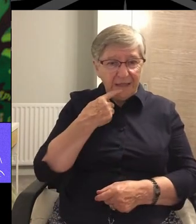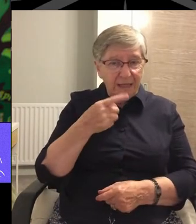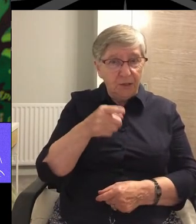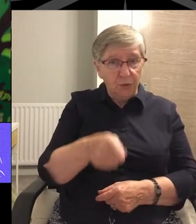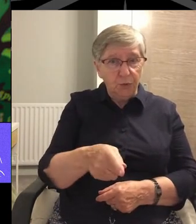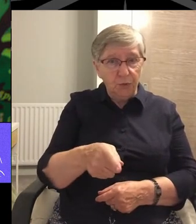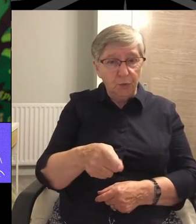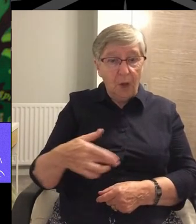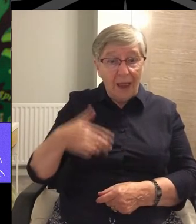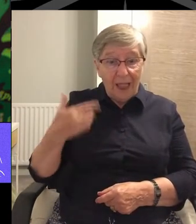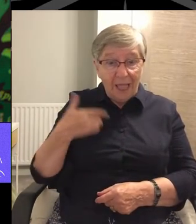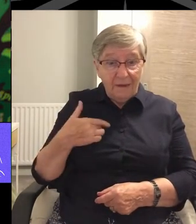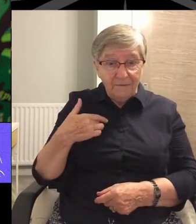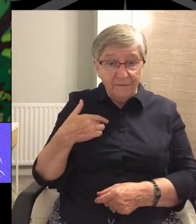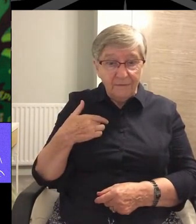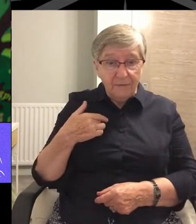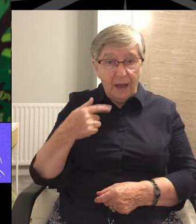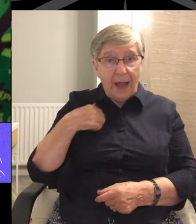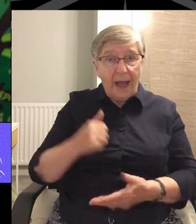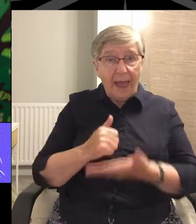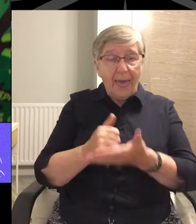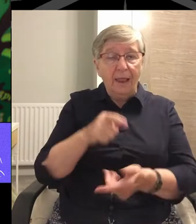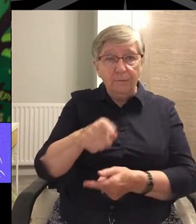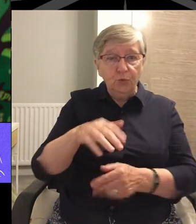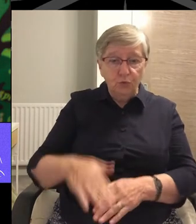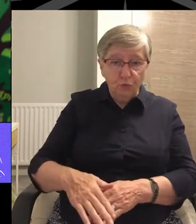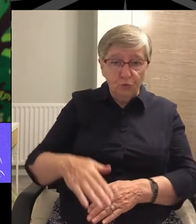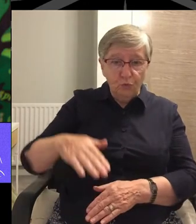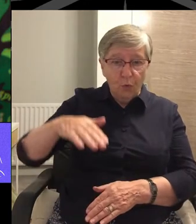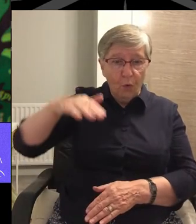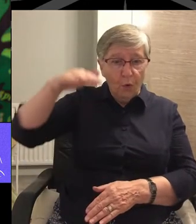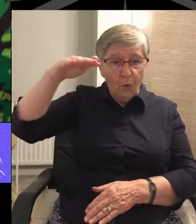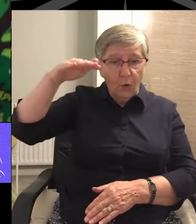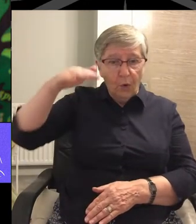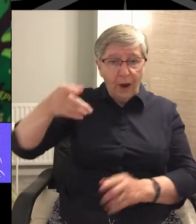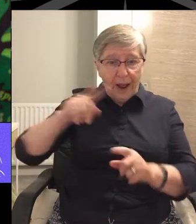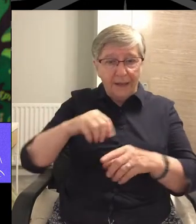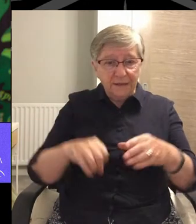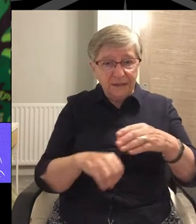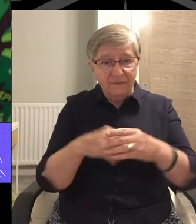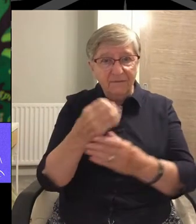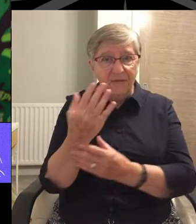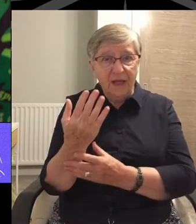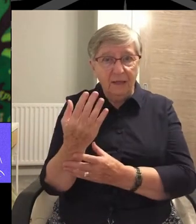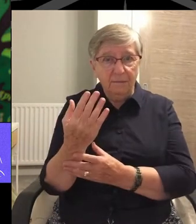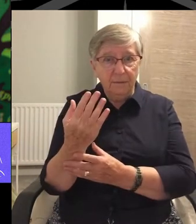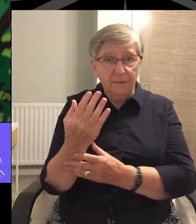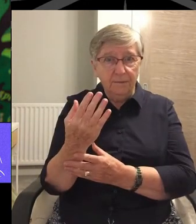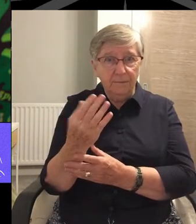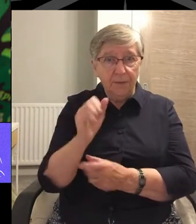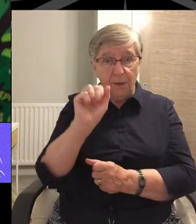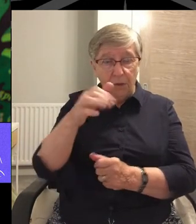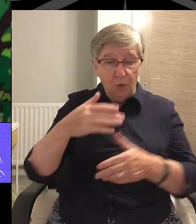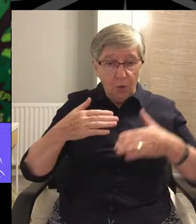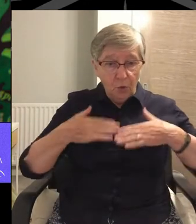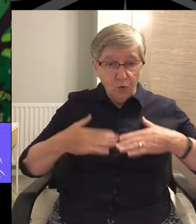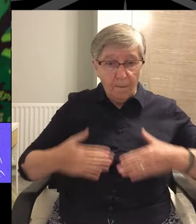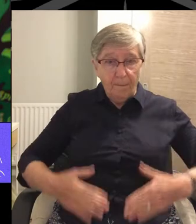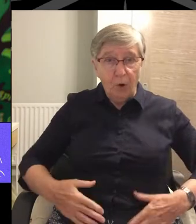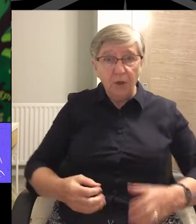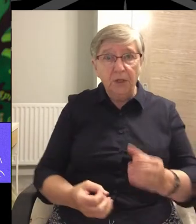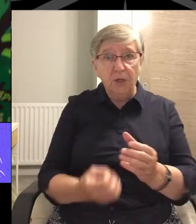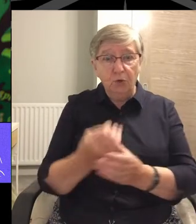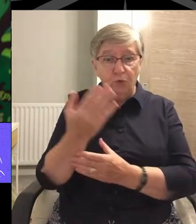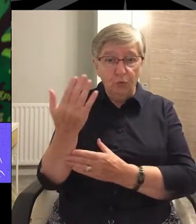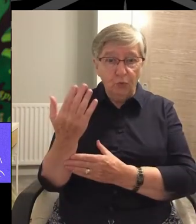live. I made you grow like a plant of the field. You grew and developed and entered puberty. Your breasts had